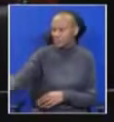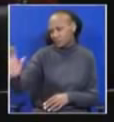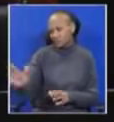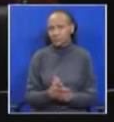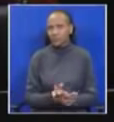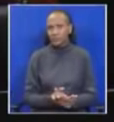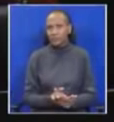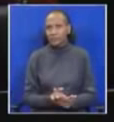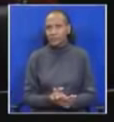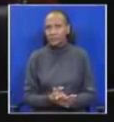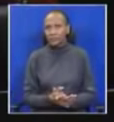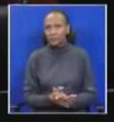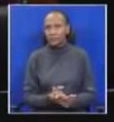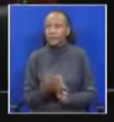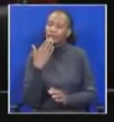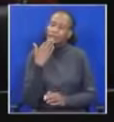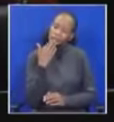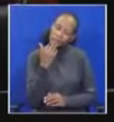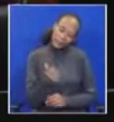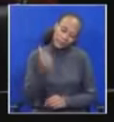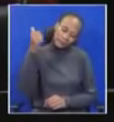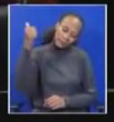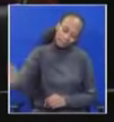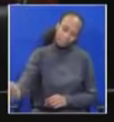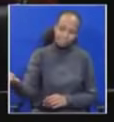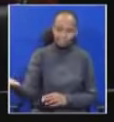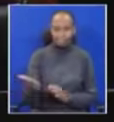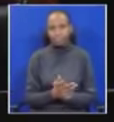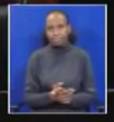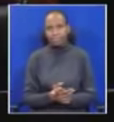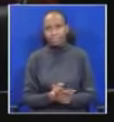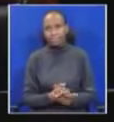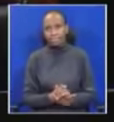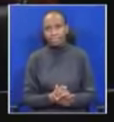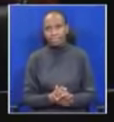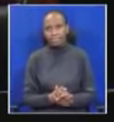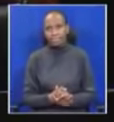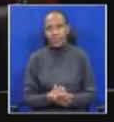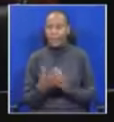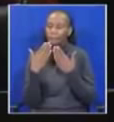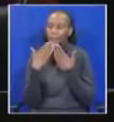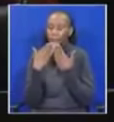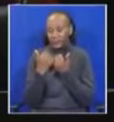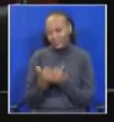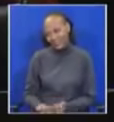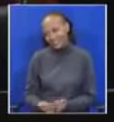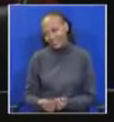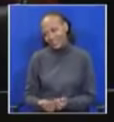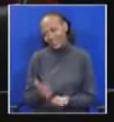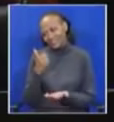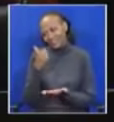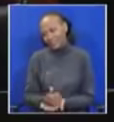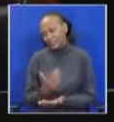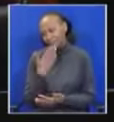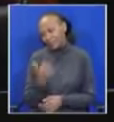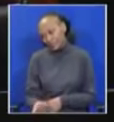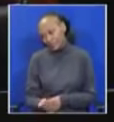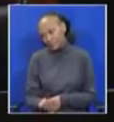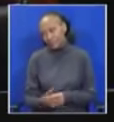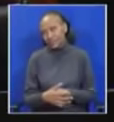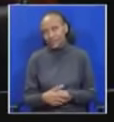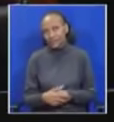House Chairperson, the President accused please me take your seat. Of using expletives. I've please, never used an expletive please against take the your honourable seat, honourable member. And